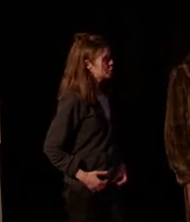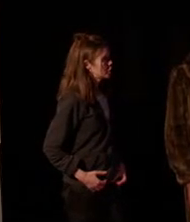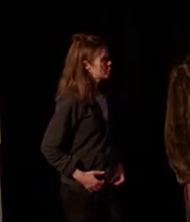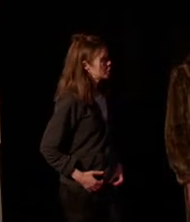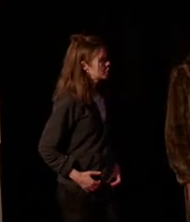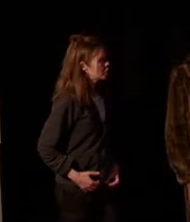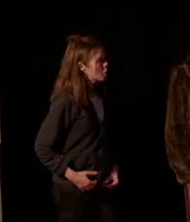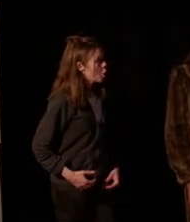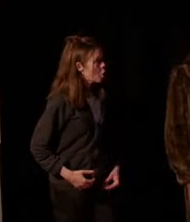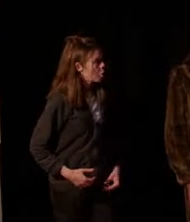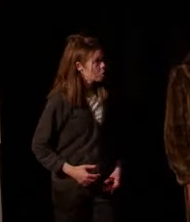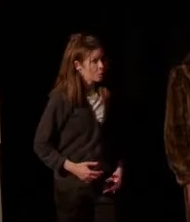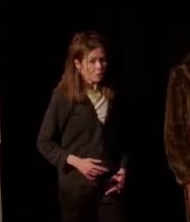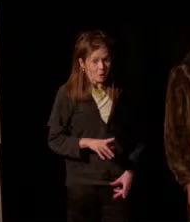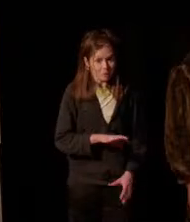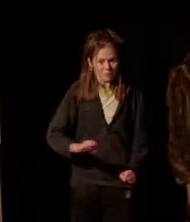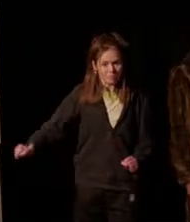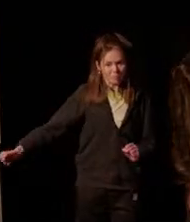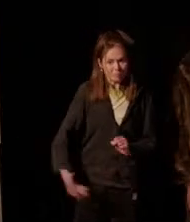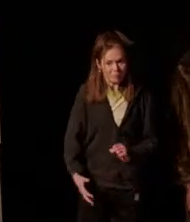Shall I be obeyed?